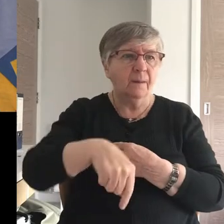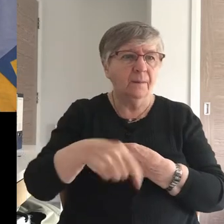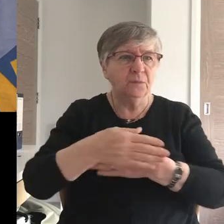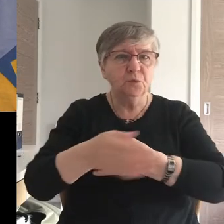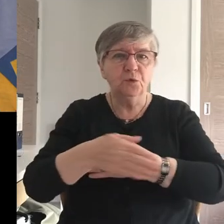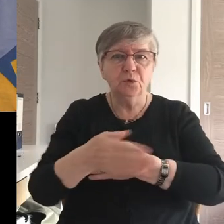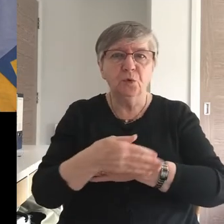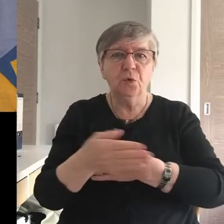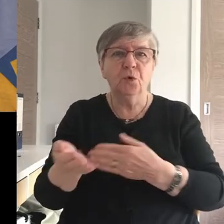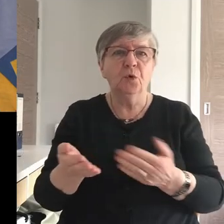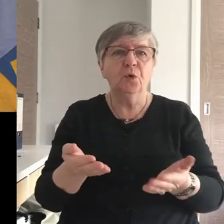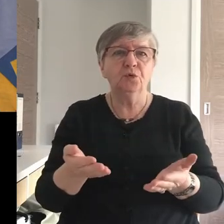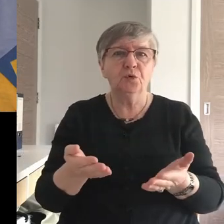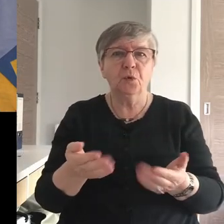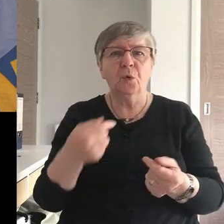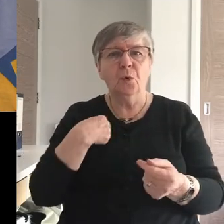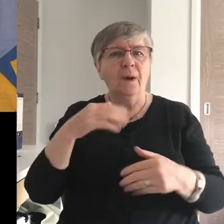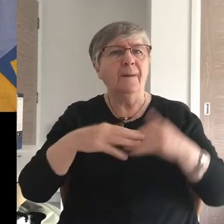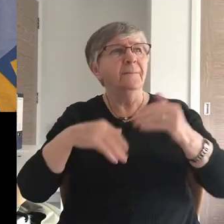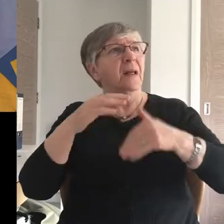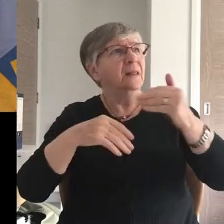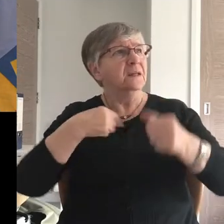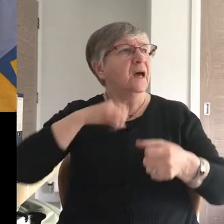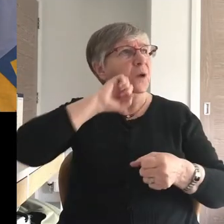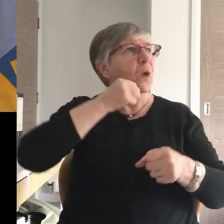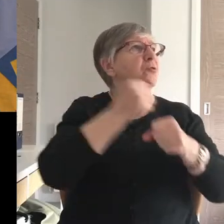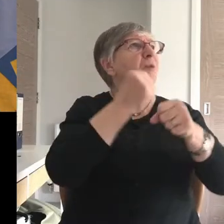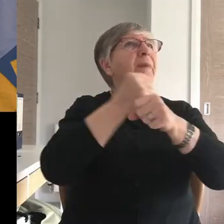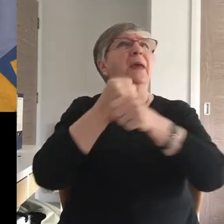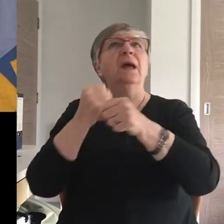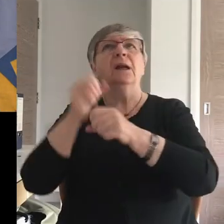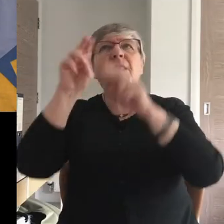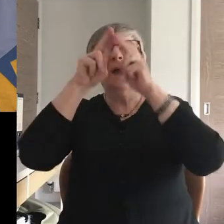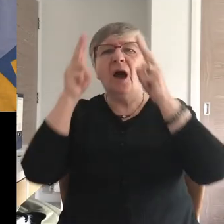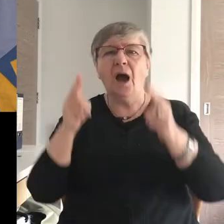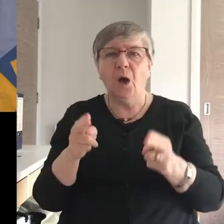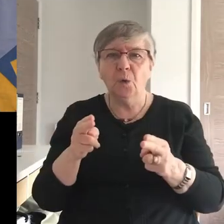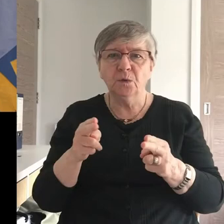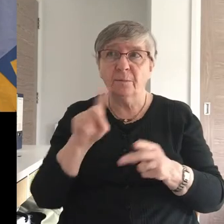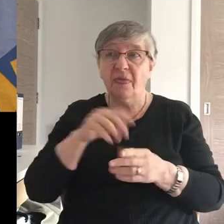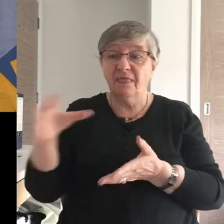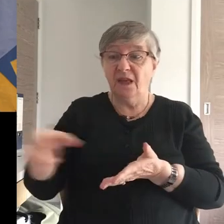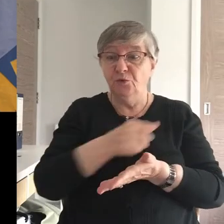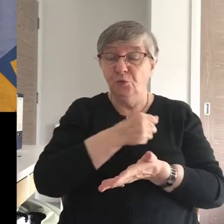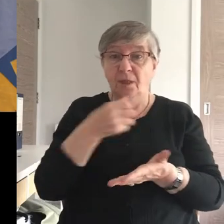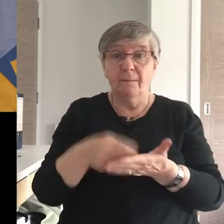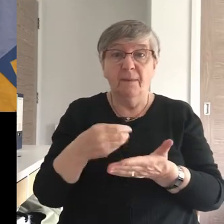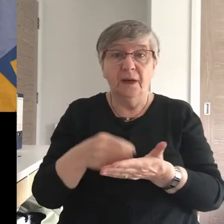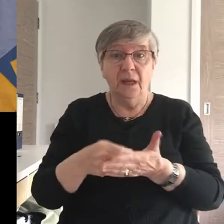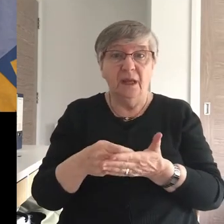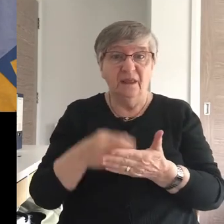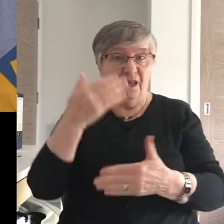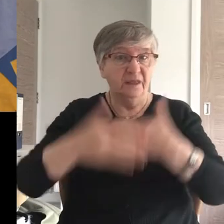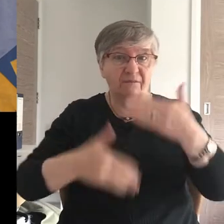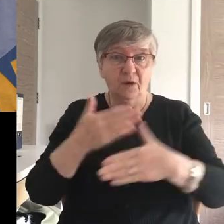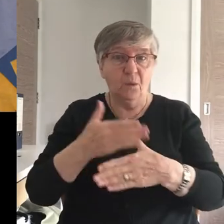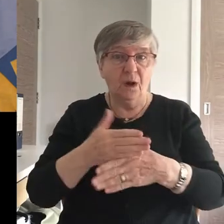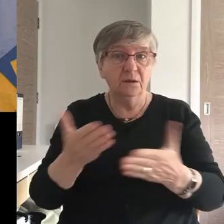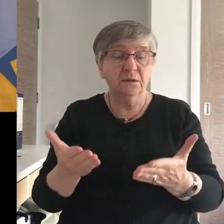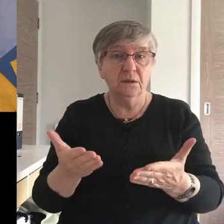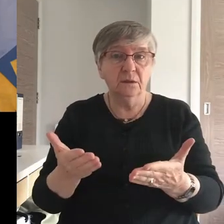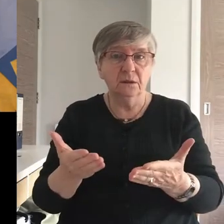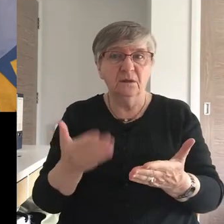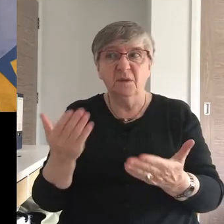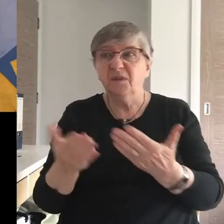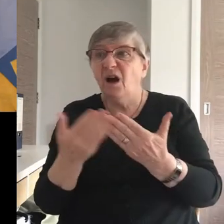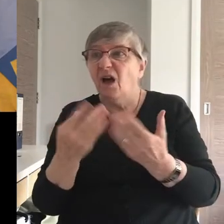pretending to be genuine bona fide builders who were going to do this, repair that, and made off with enormous amounts of money. And I suppose